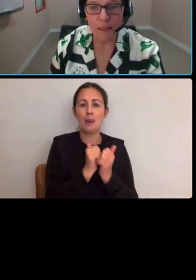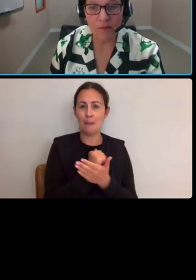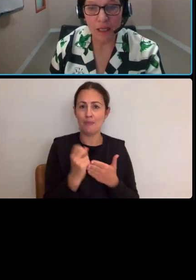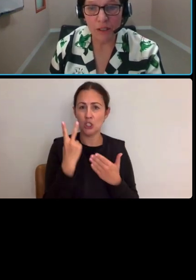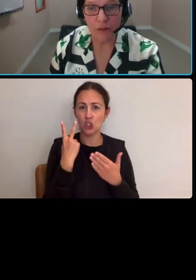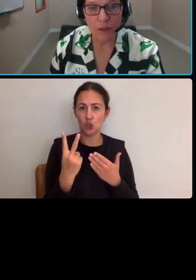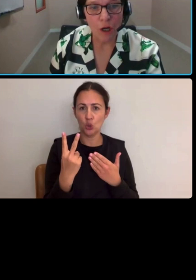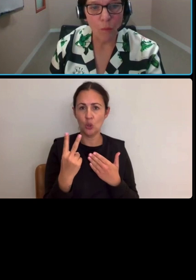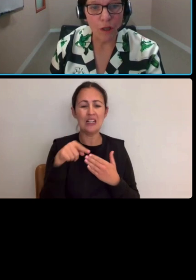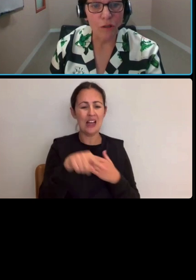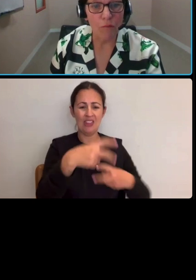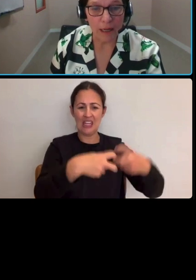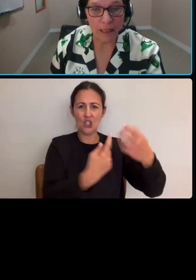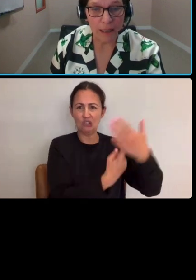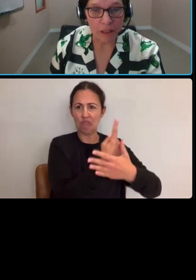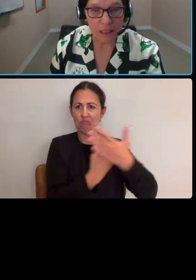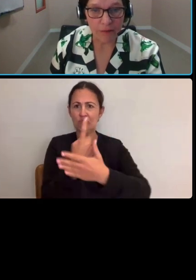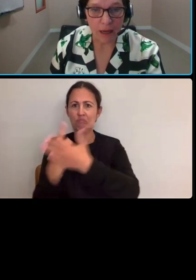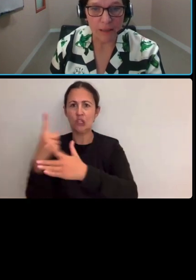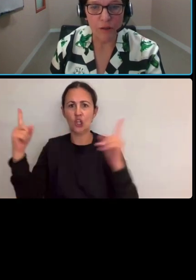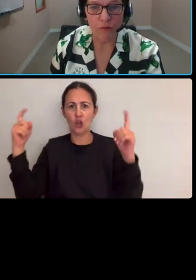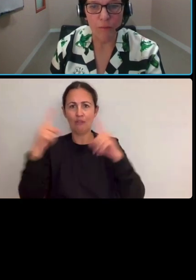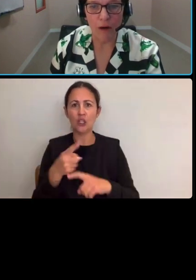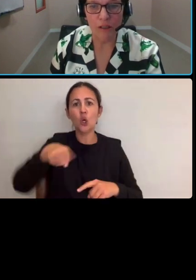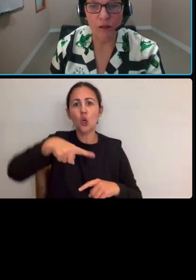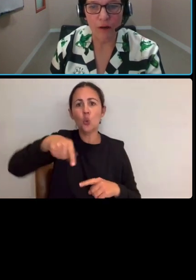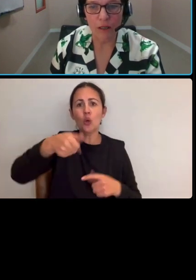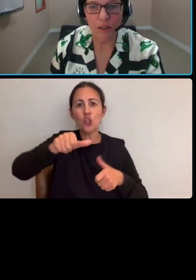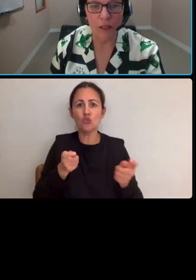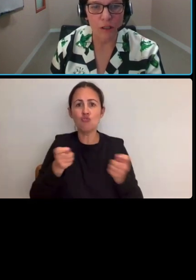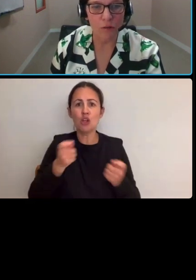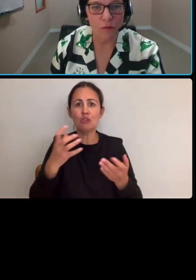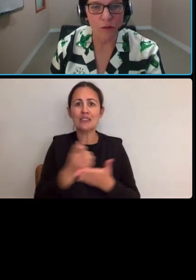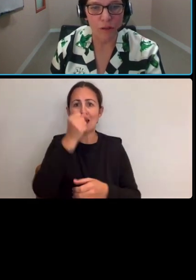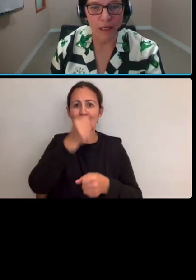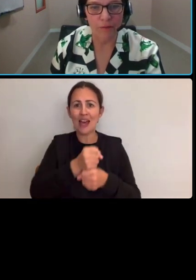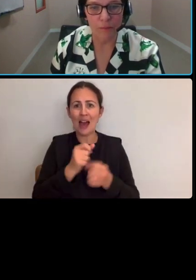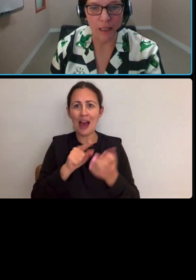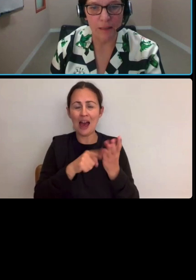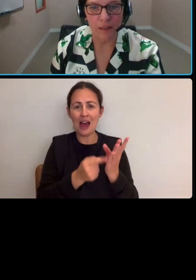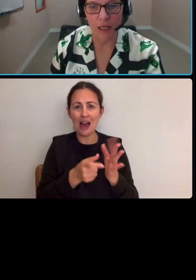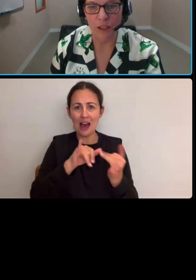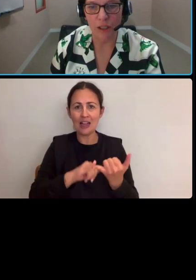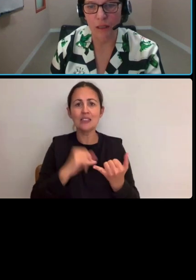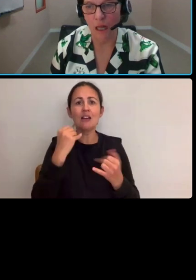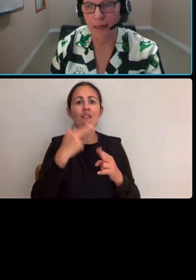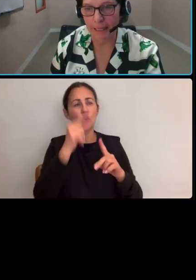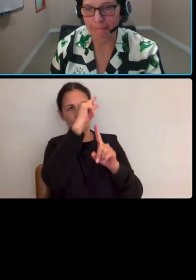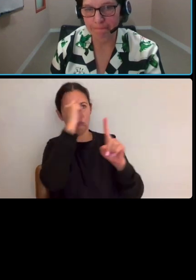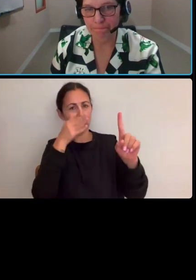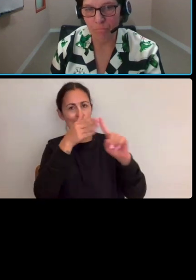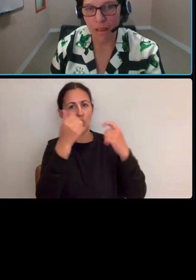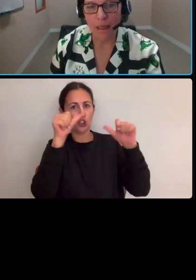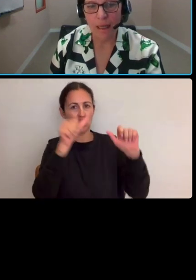and complexities of the issues, we use regulatory safeguards to group regulatory functions and tools to achieve the objectives as shown in the slide